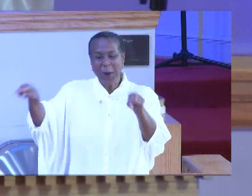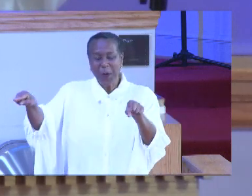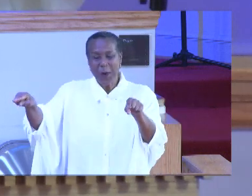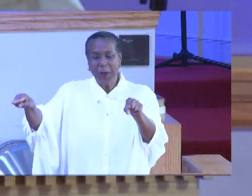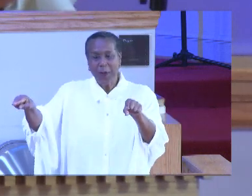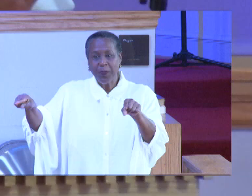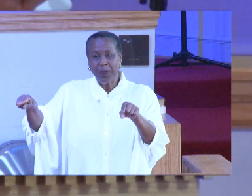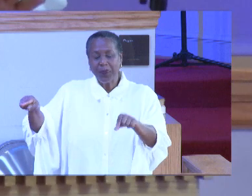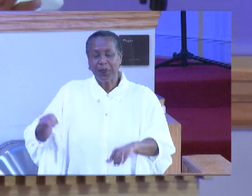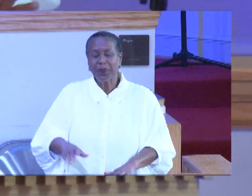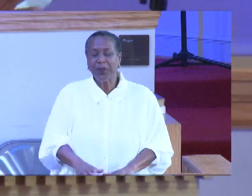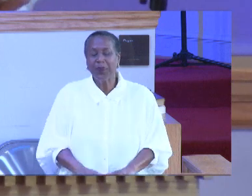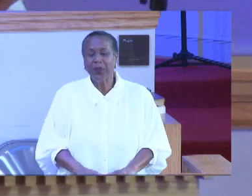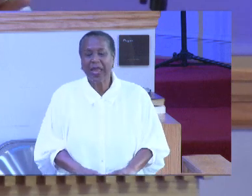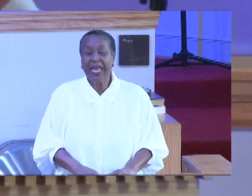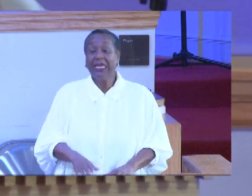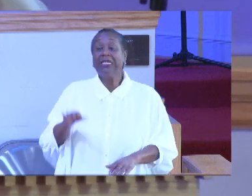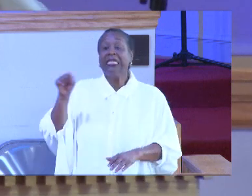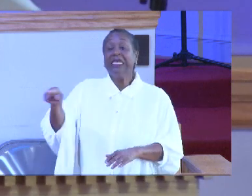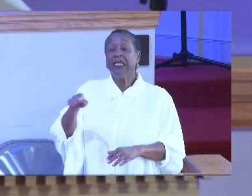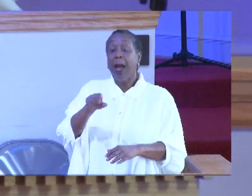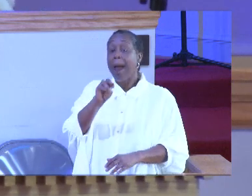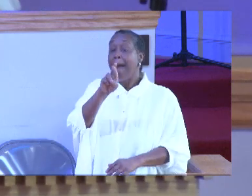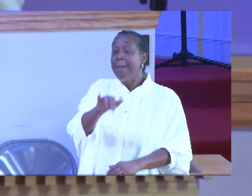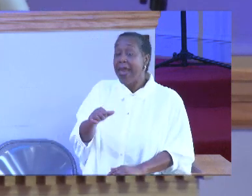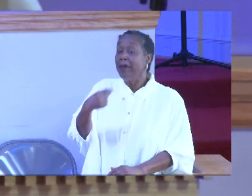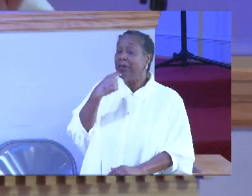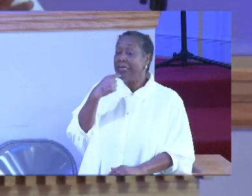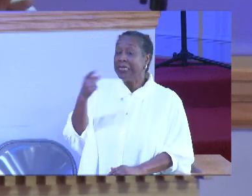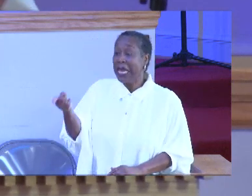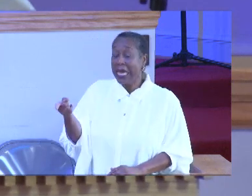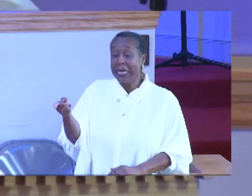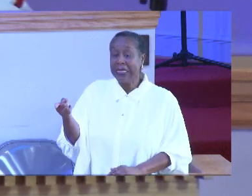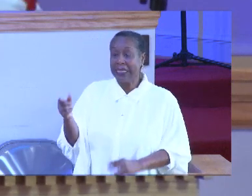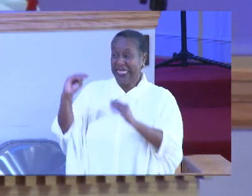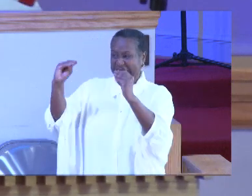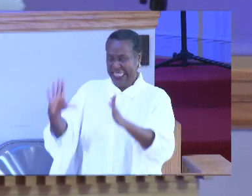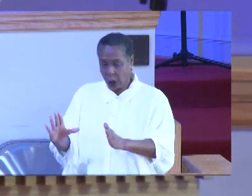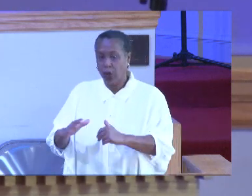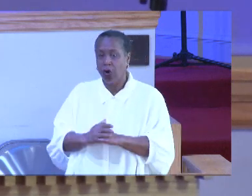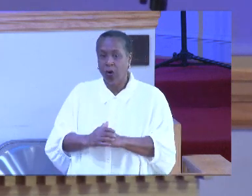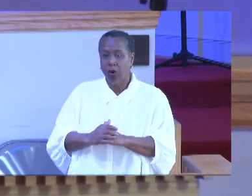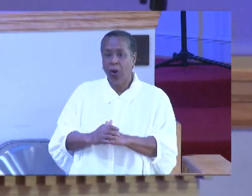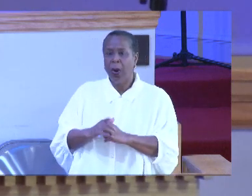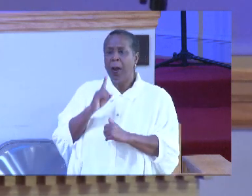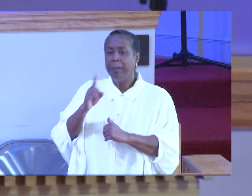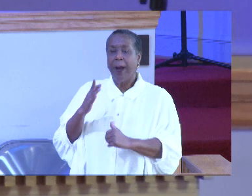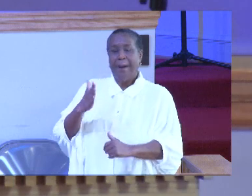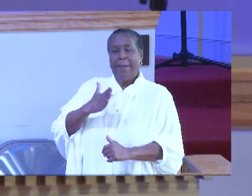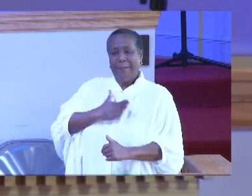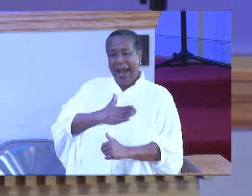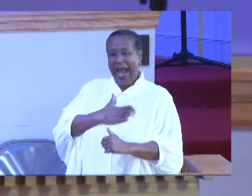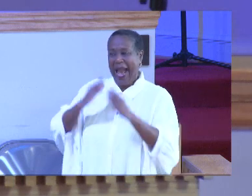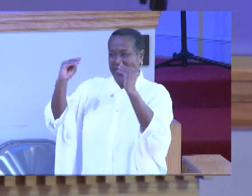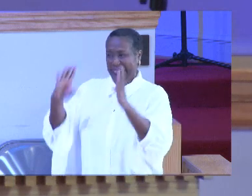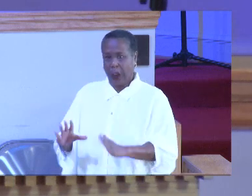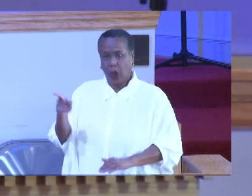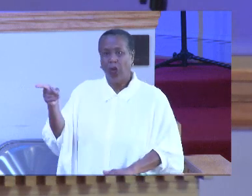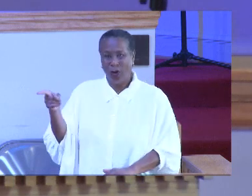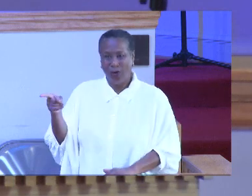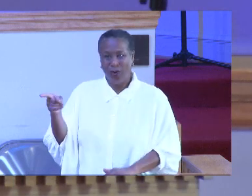Rabboni, which means not just teacher, but my teacher.